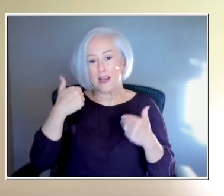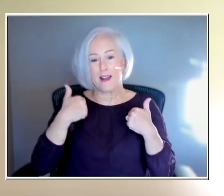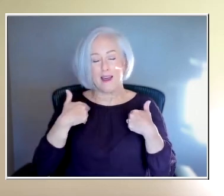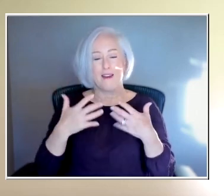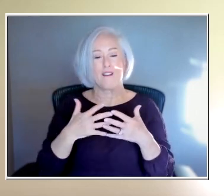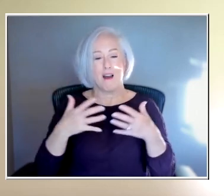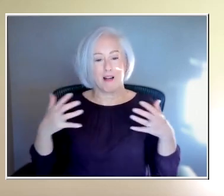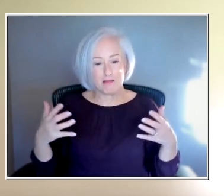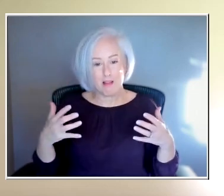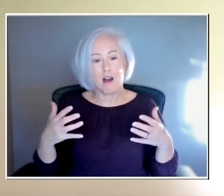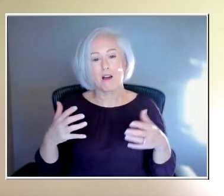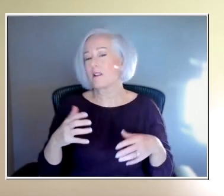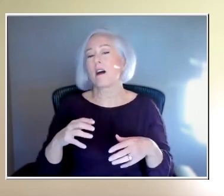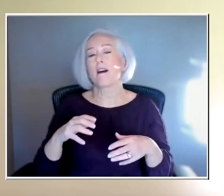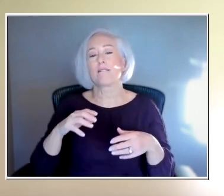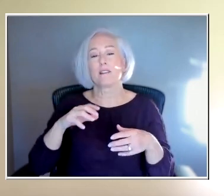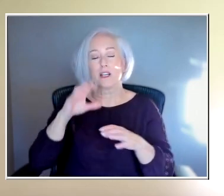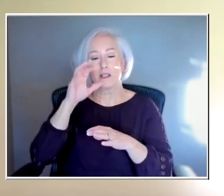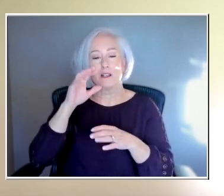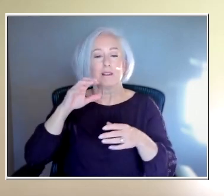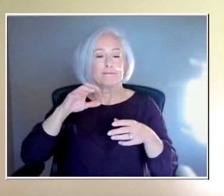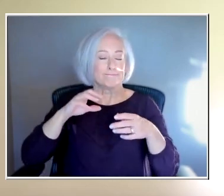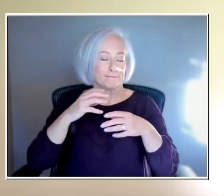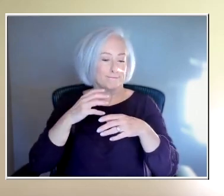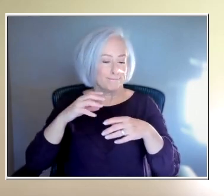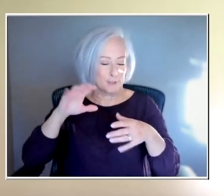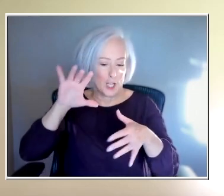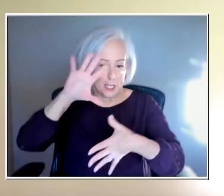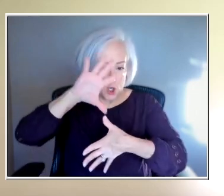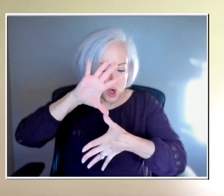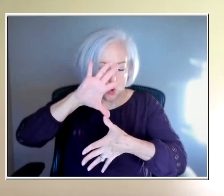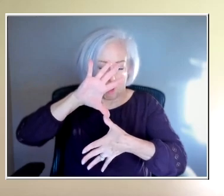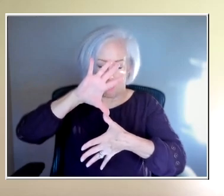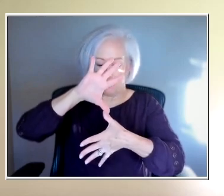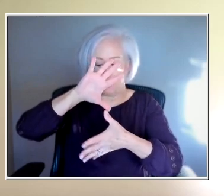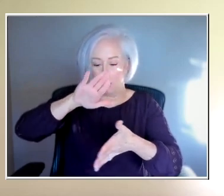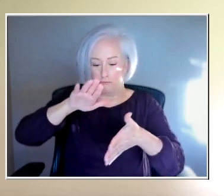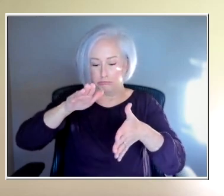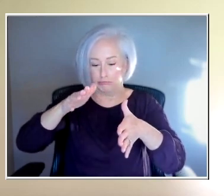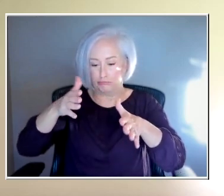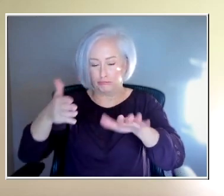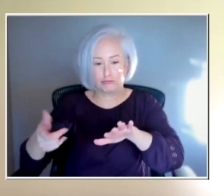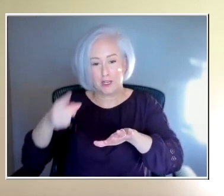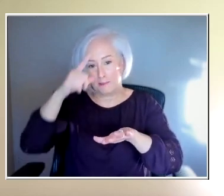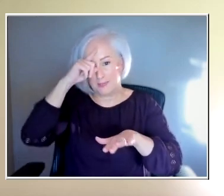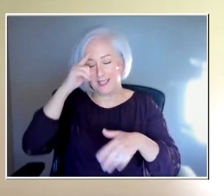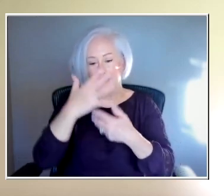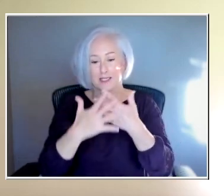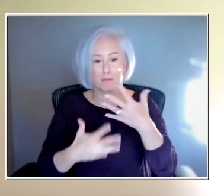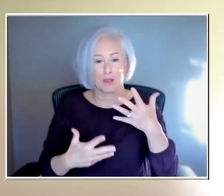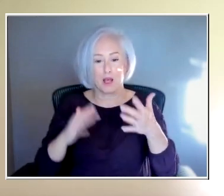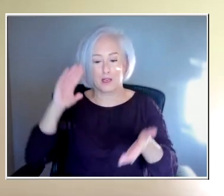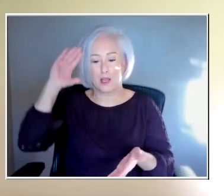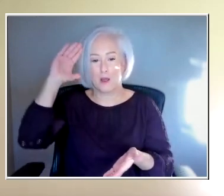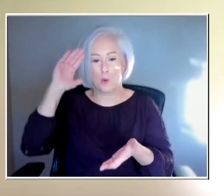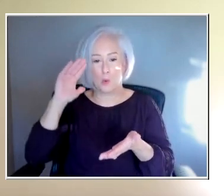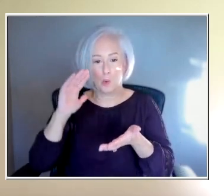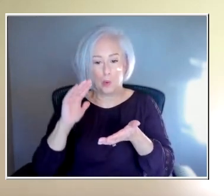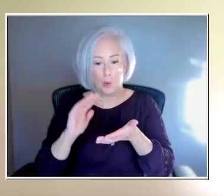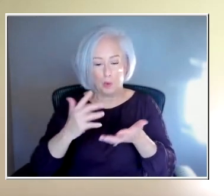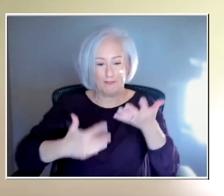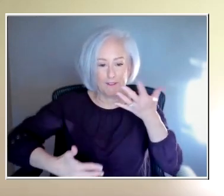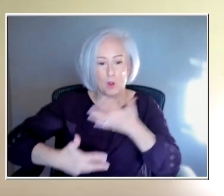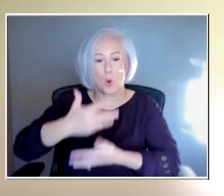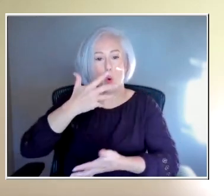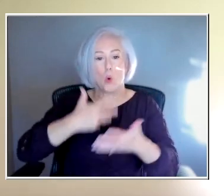supply. So every minute counts, actually. So if every minute you give the treatment